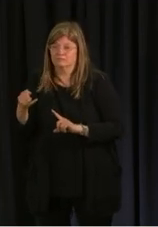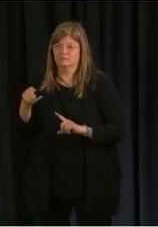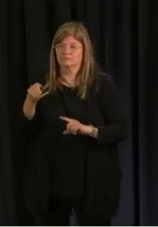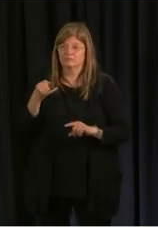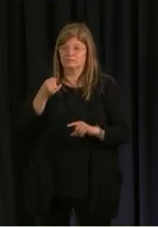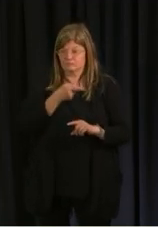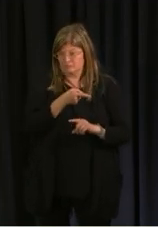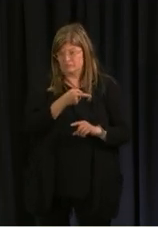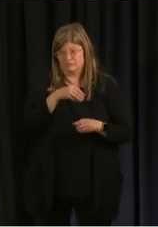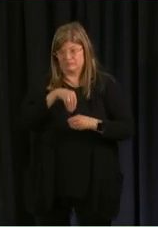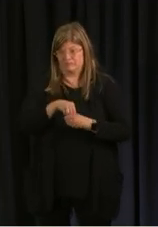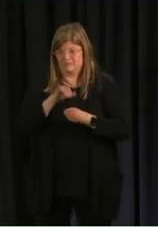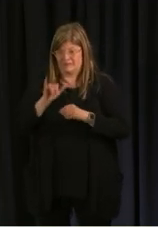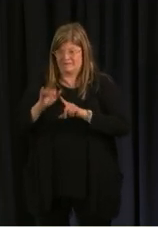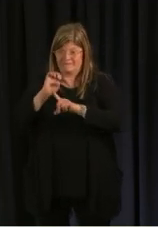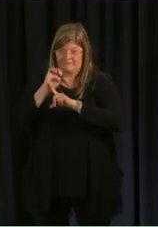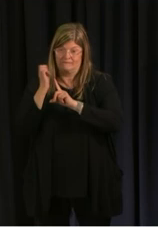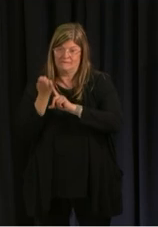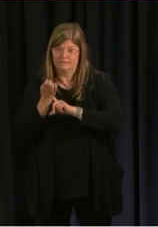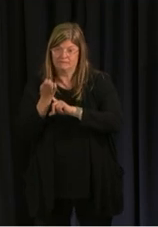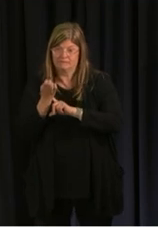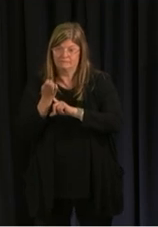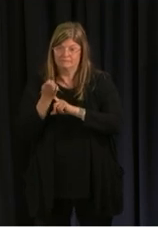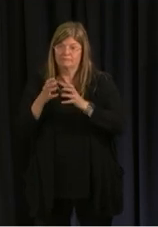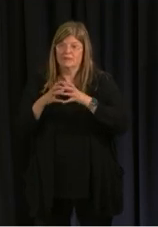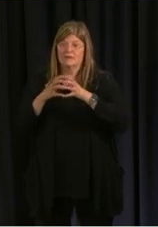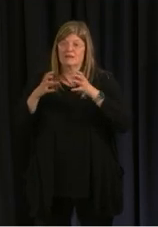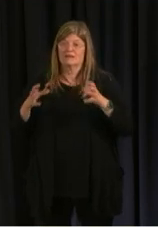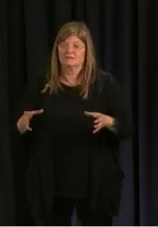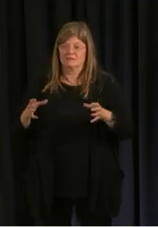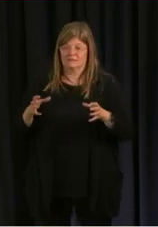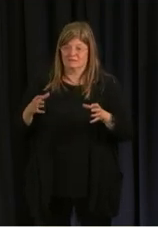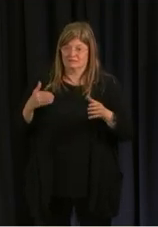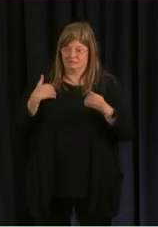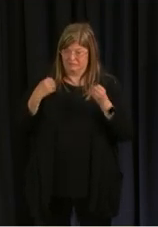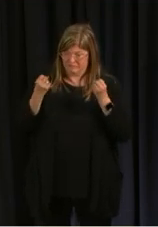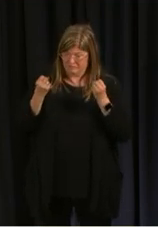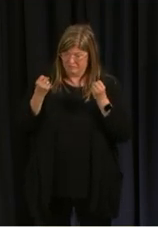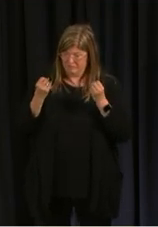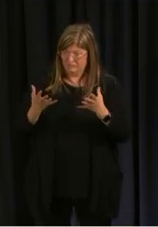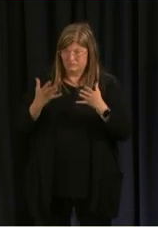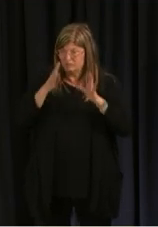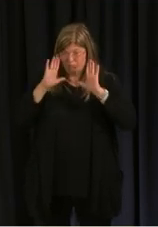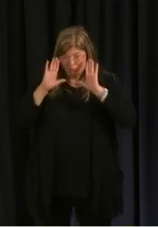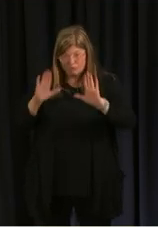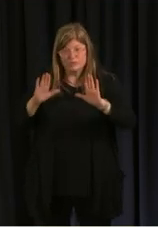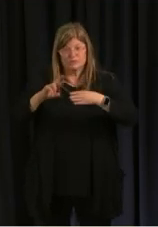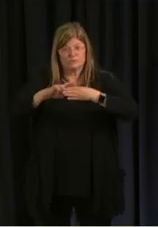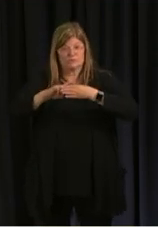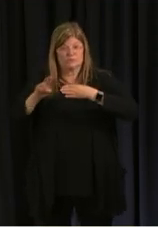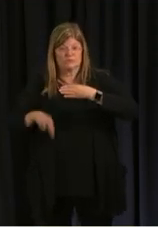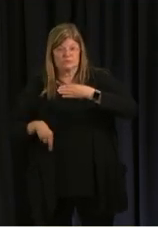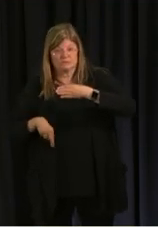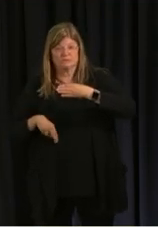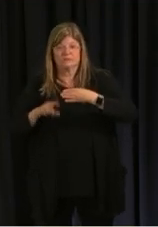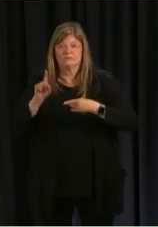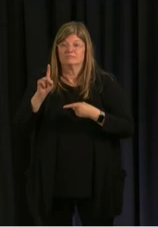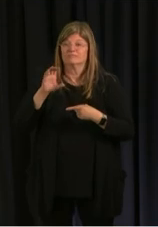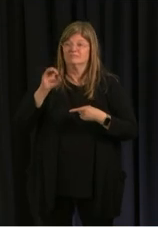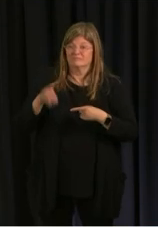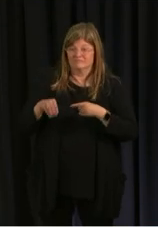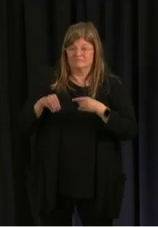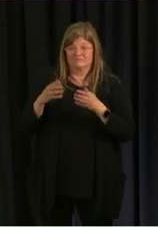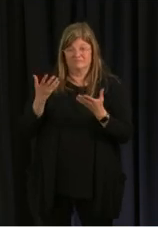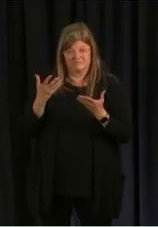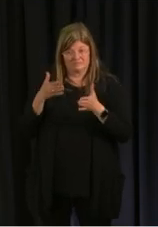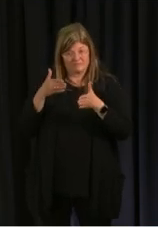environment where there was a lot of these variants around, and it had great results, namely 100% effective against